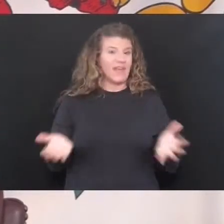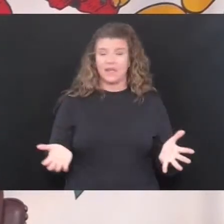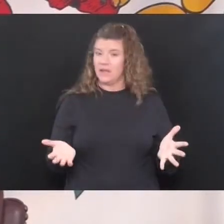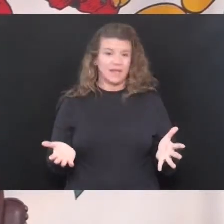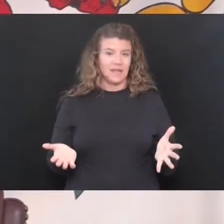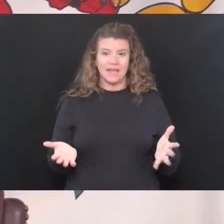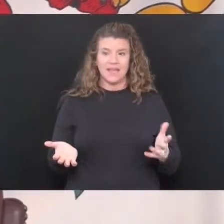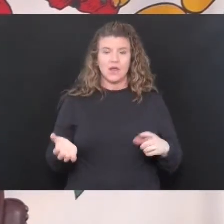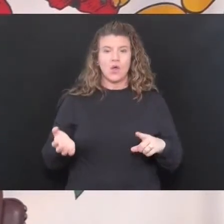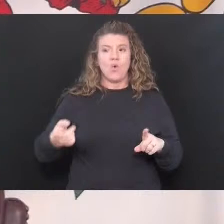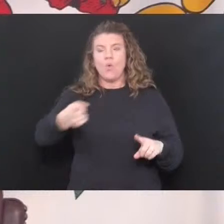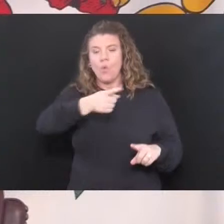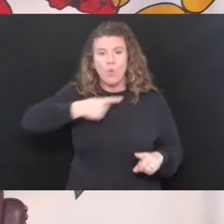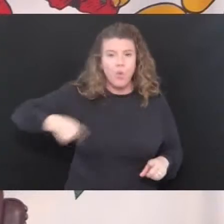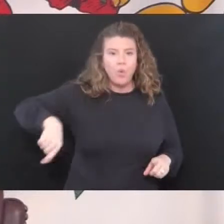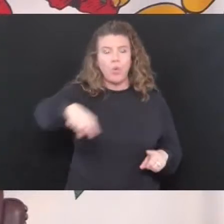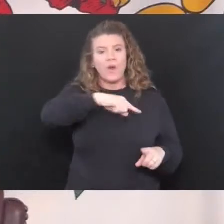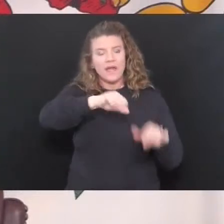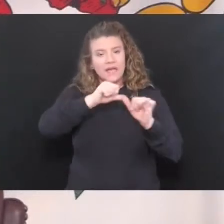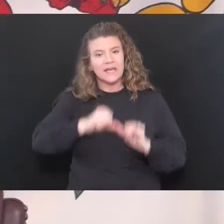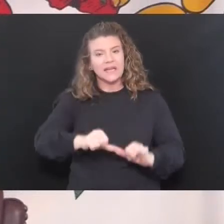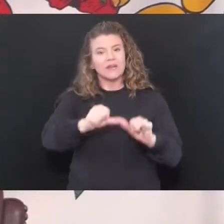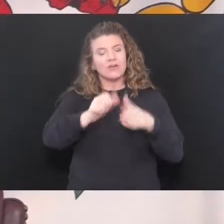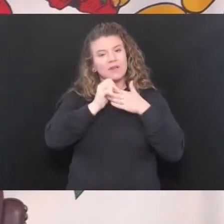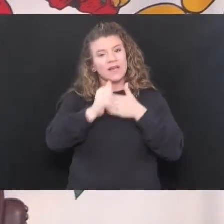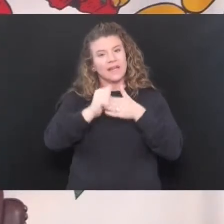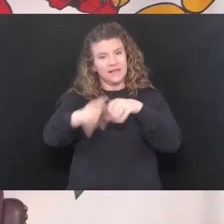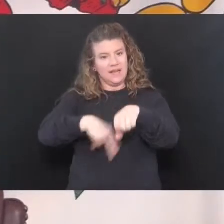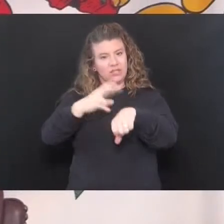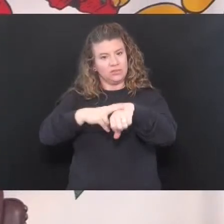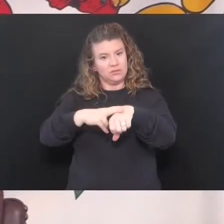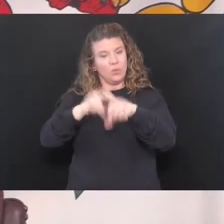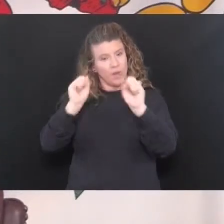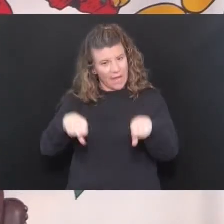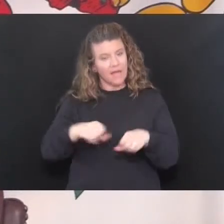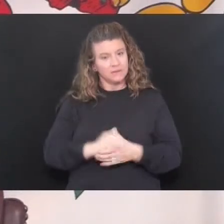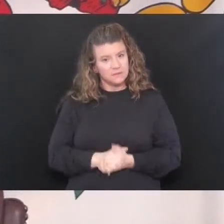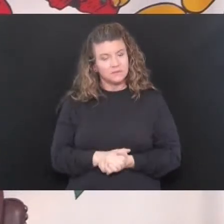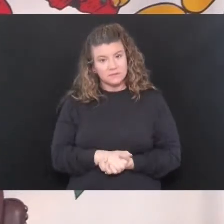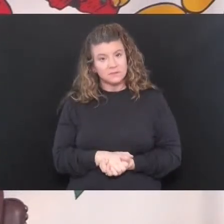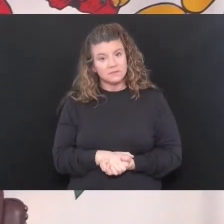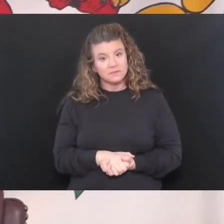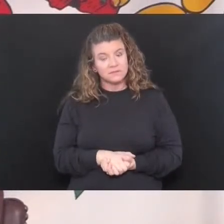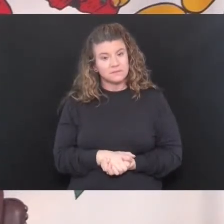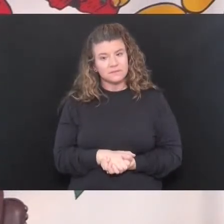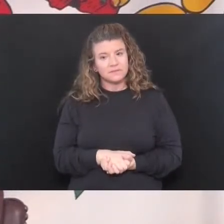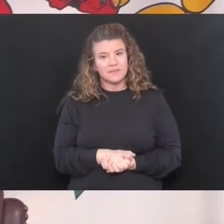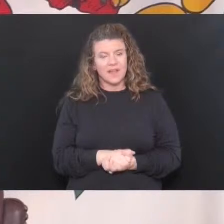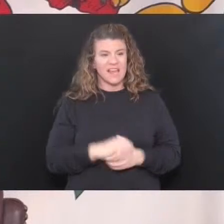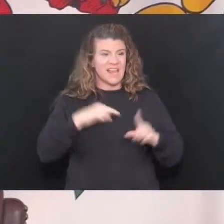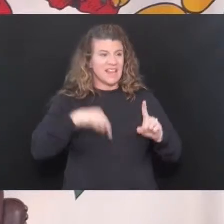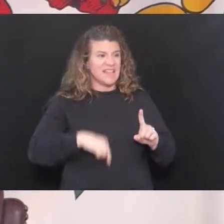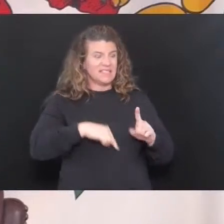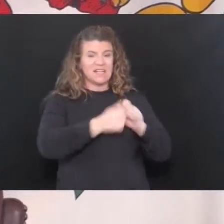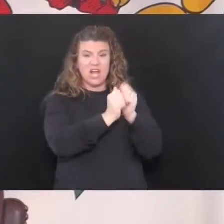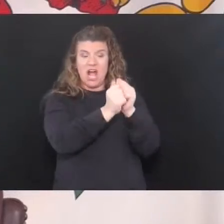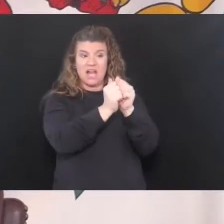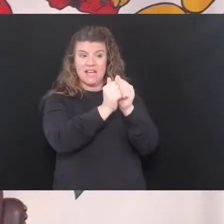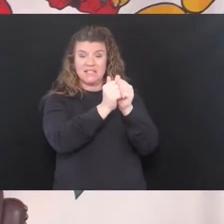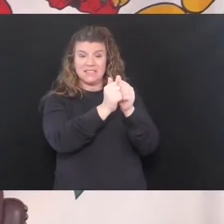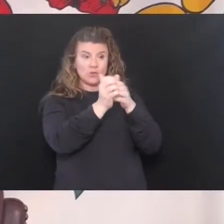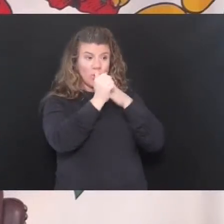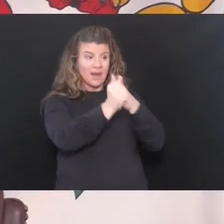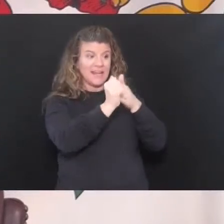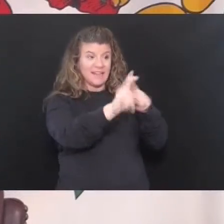we can continue to lead this nation in every way. This isn't a contest to lead the